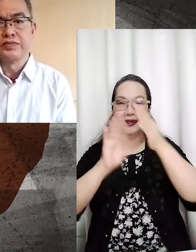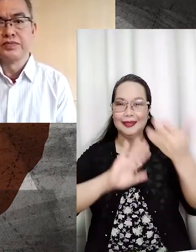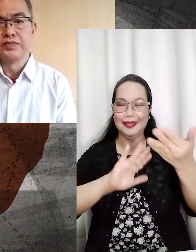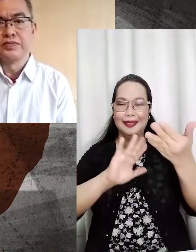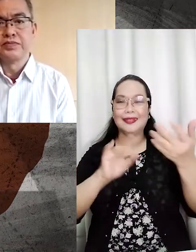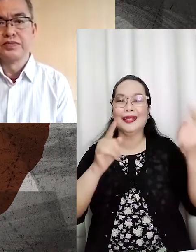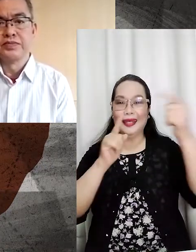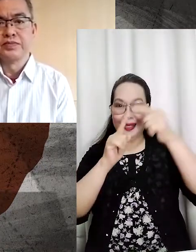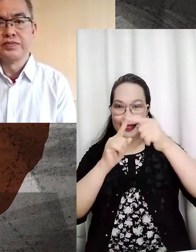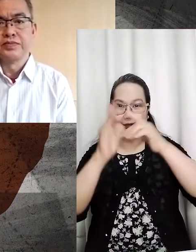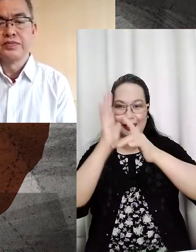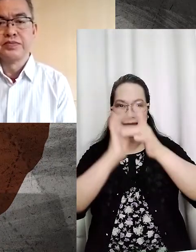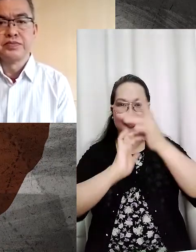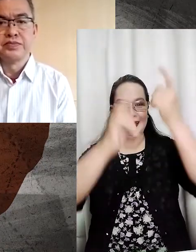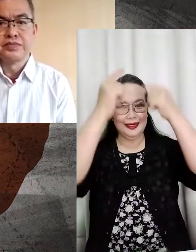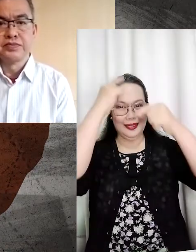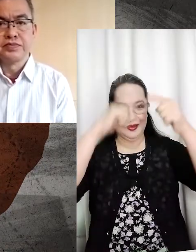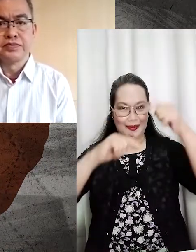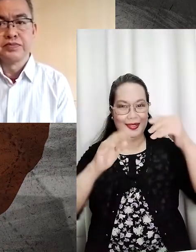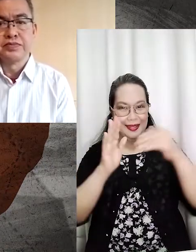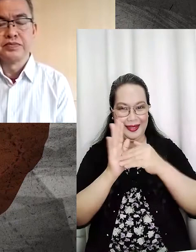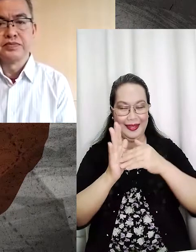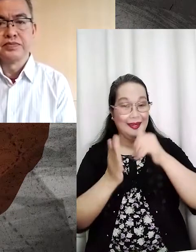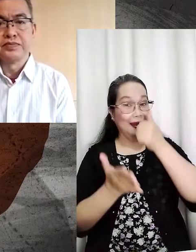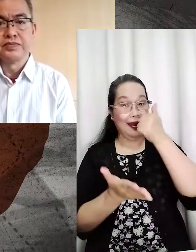death until He comes again."